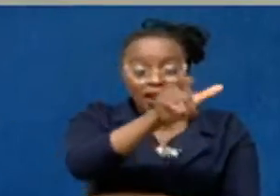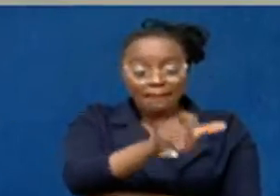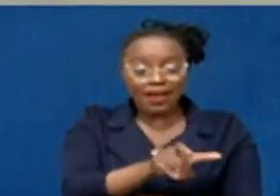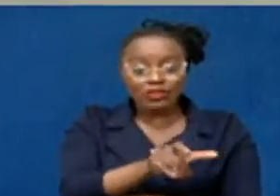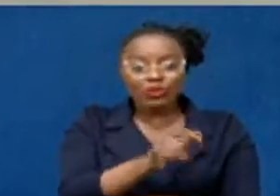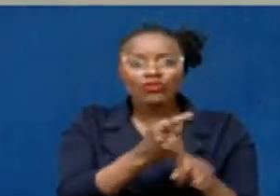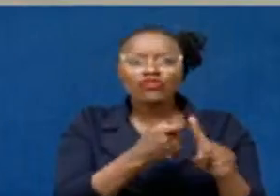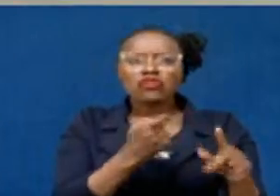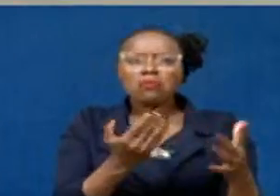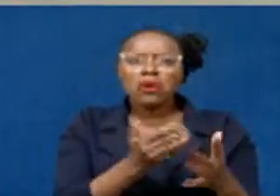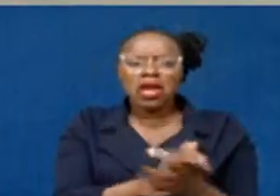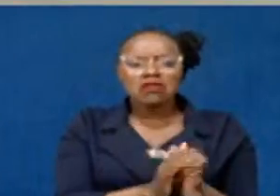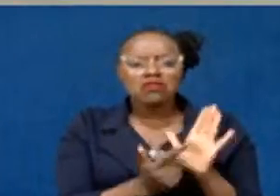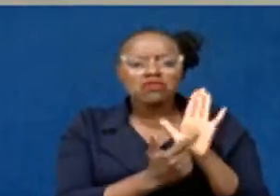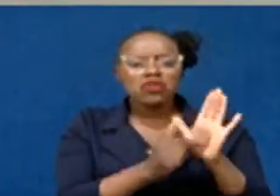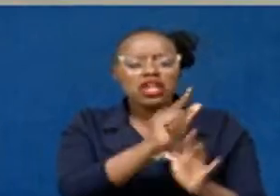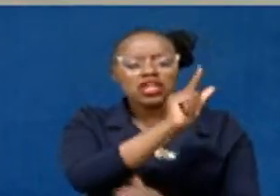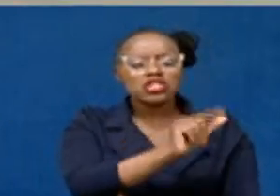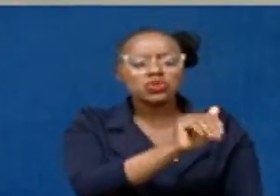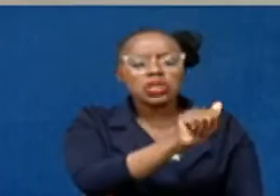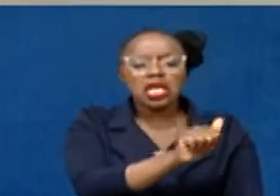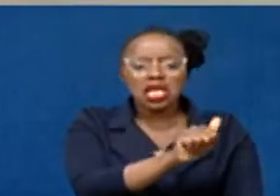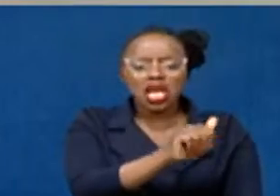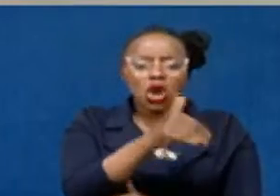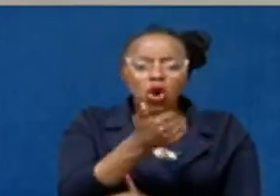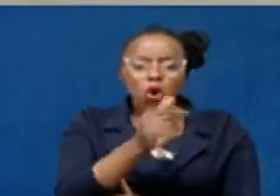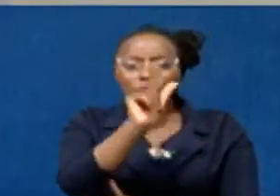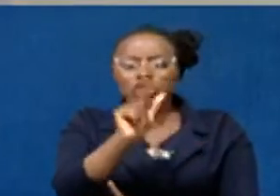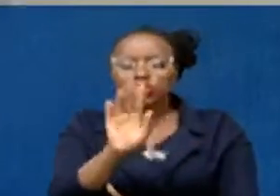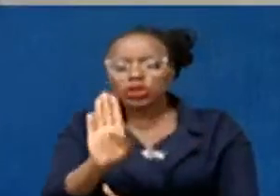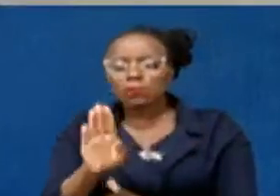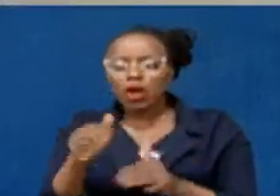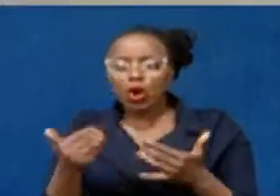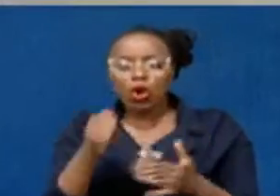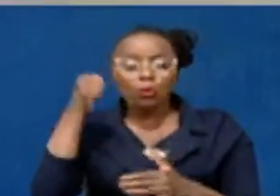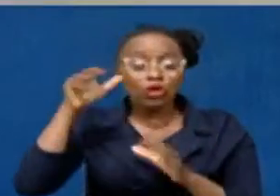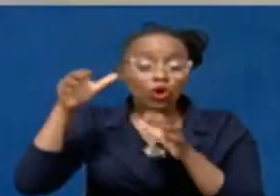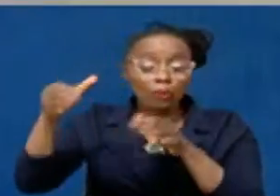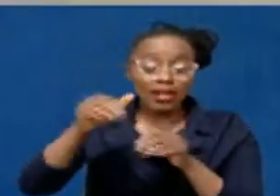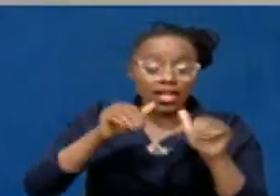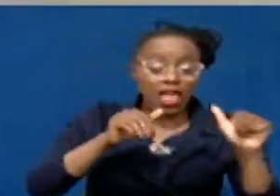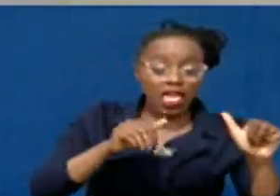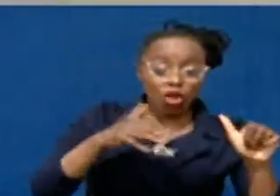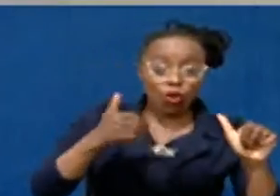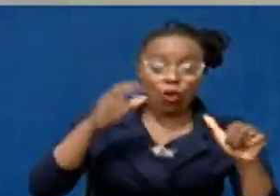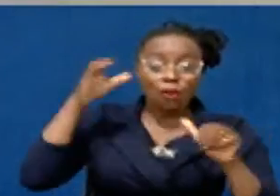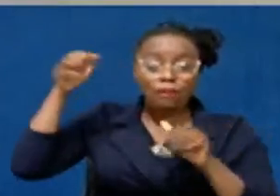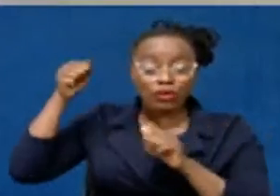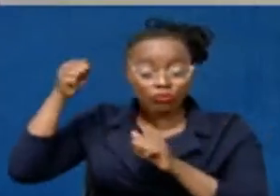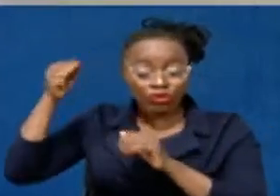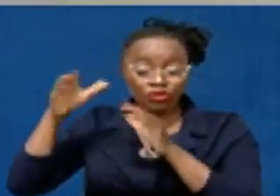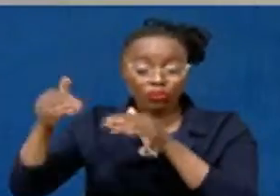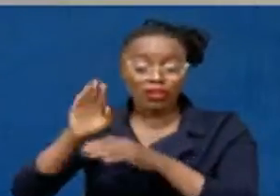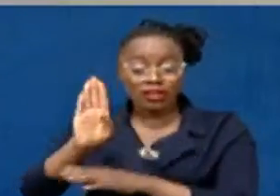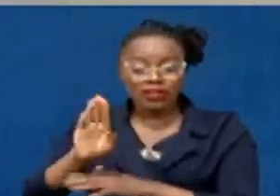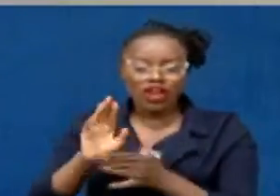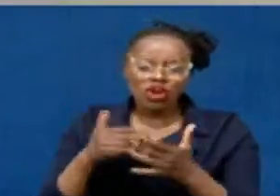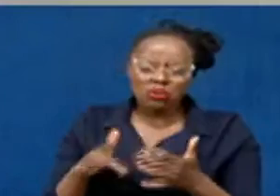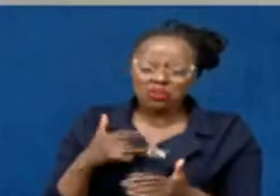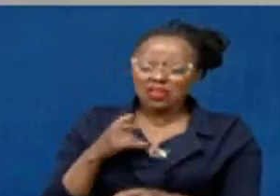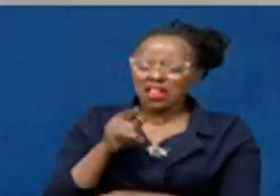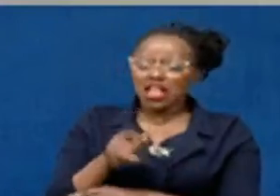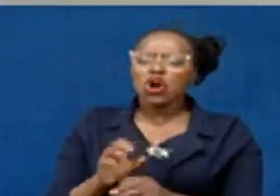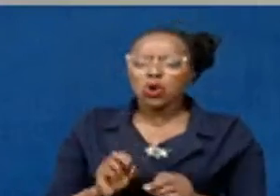candidate from, let's say, Region A or Region B or Party A and Party B, Party C or Party D will